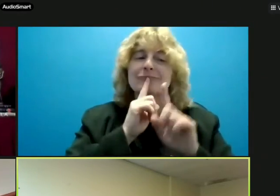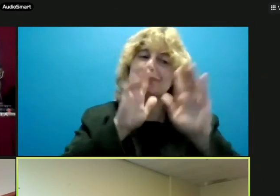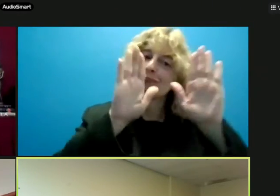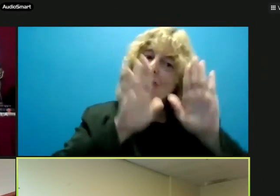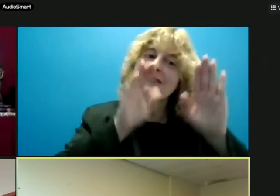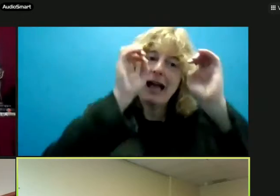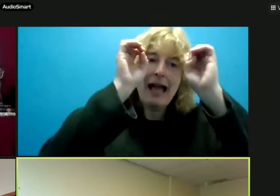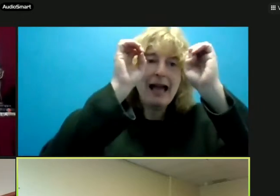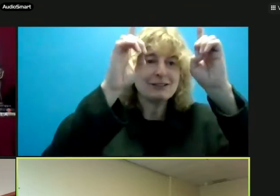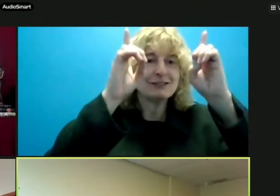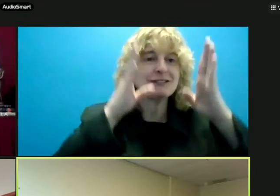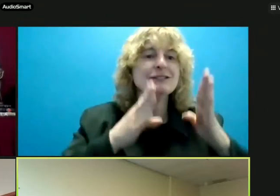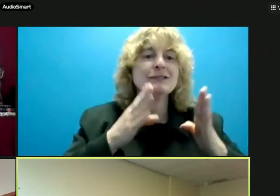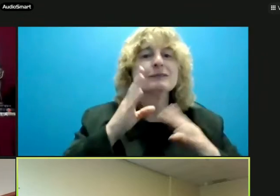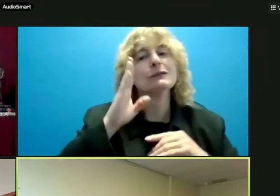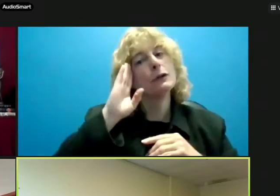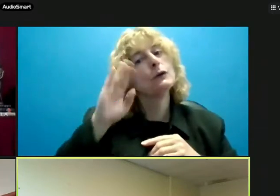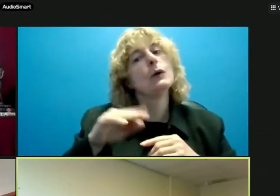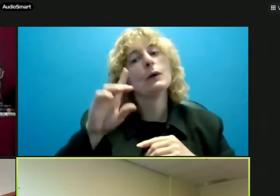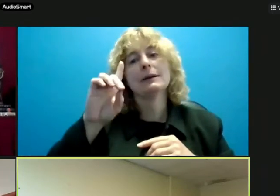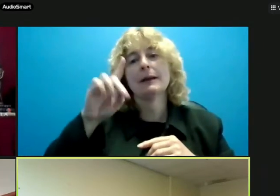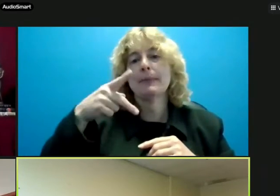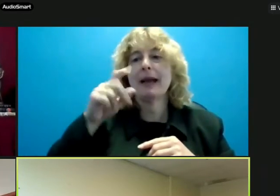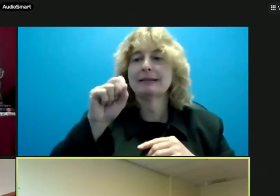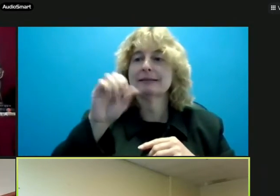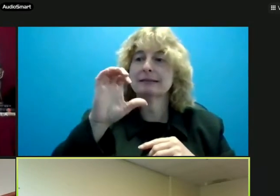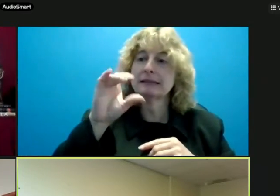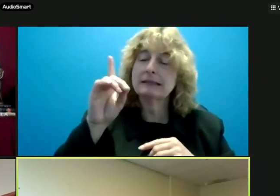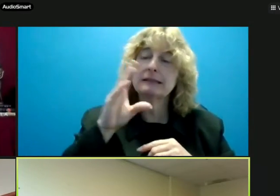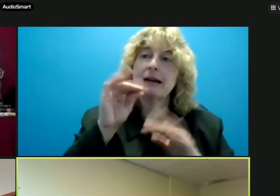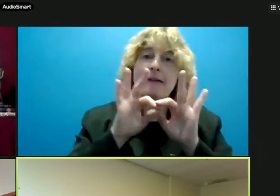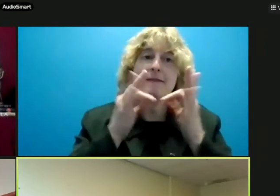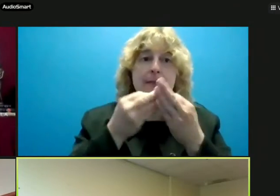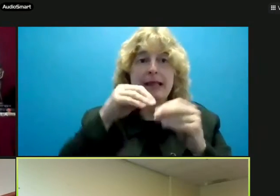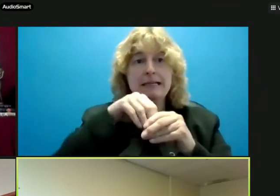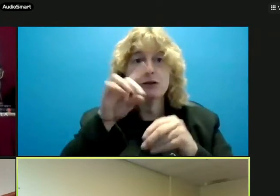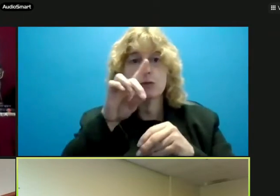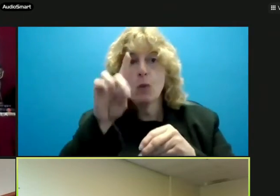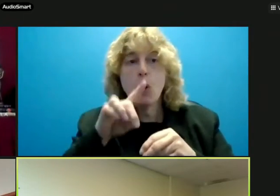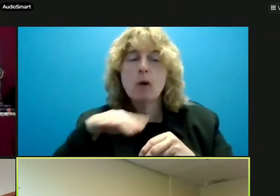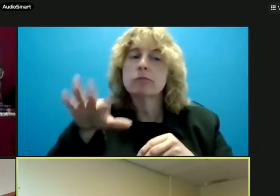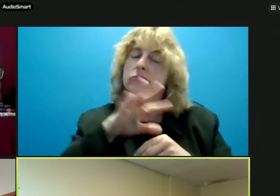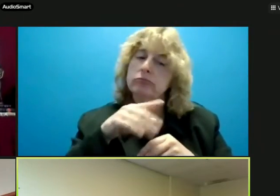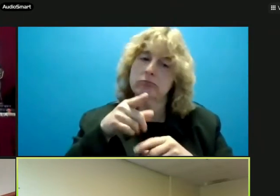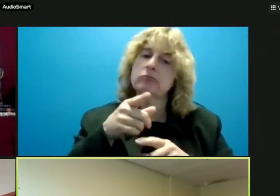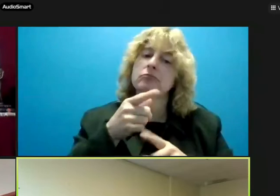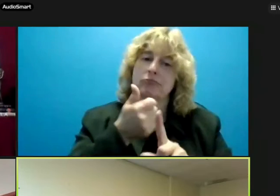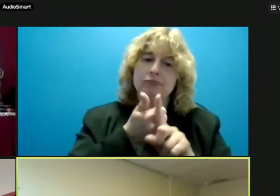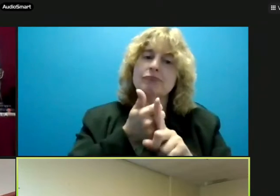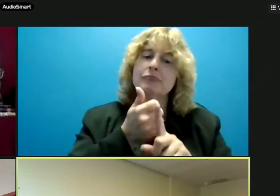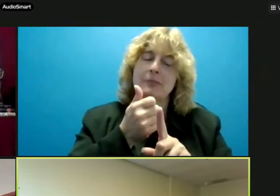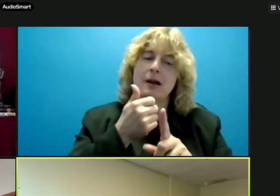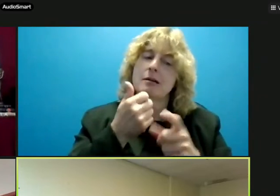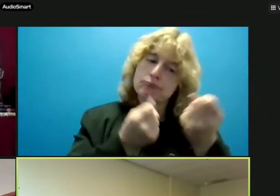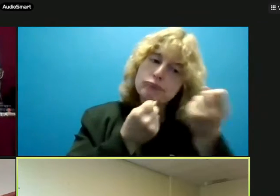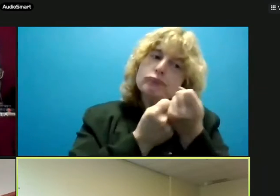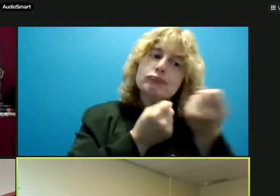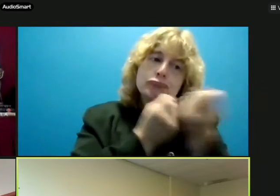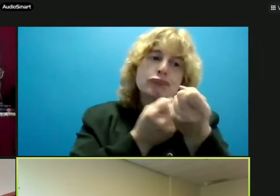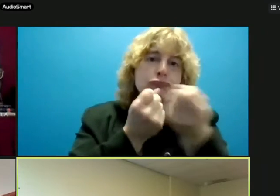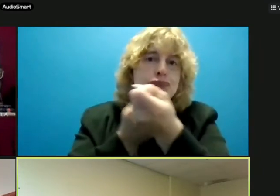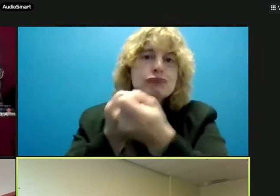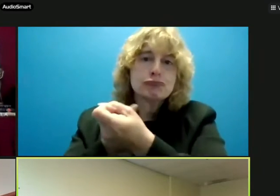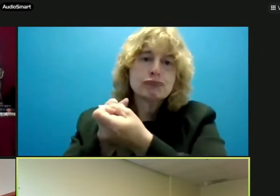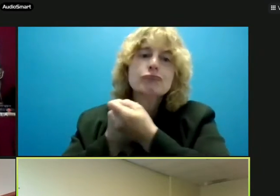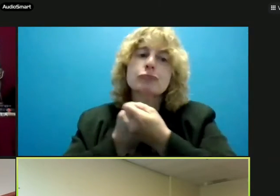that DPSCD and the families in Detroit have a tireless advocate in Ironeta Wright working